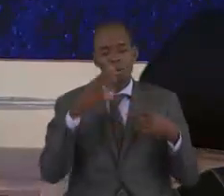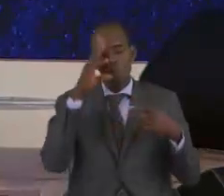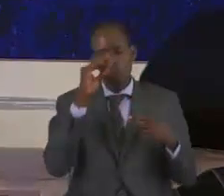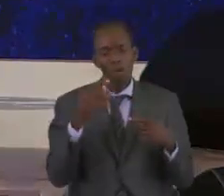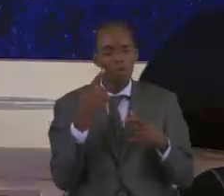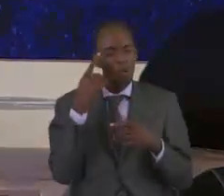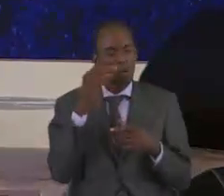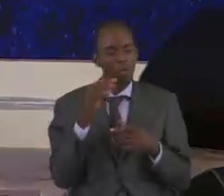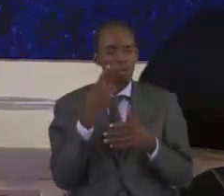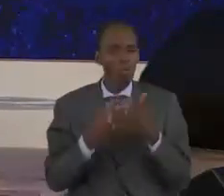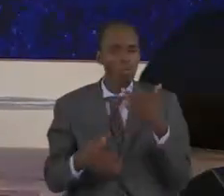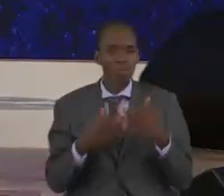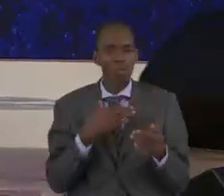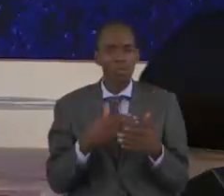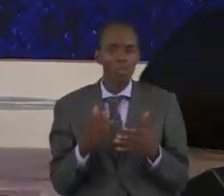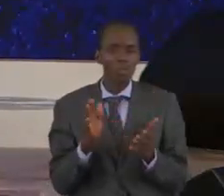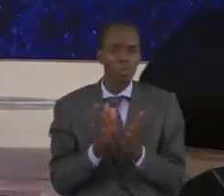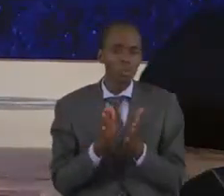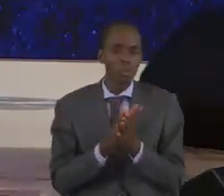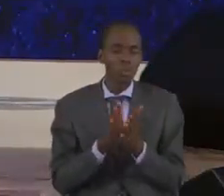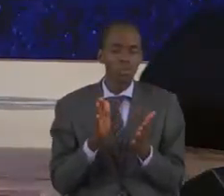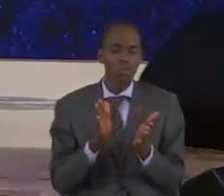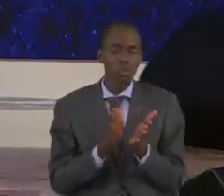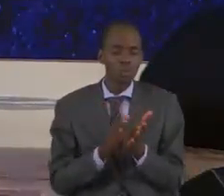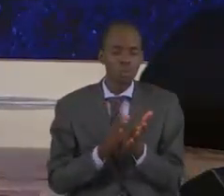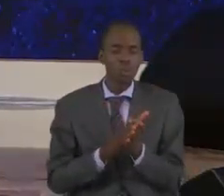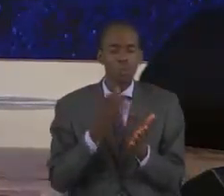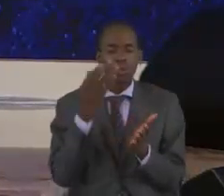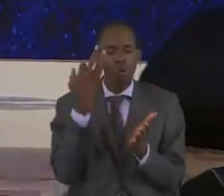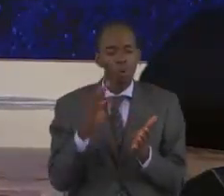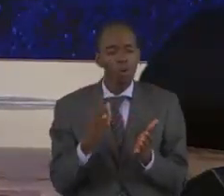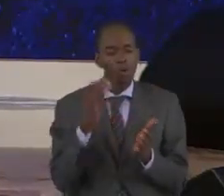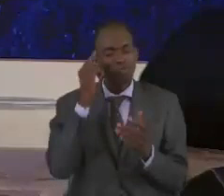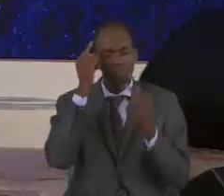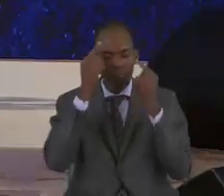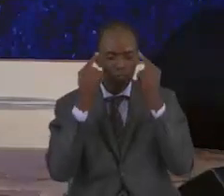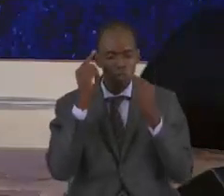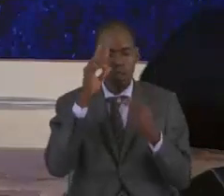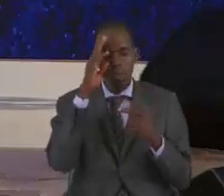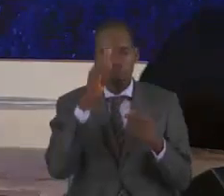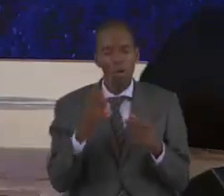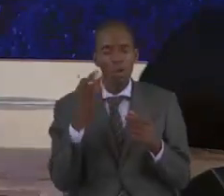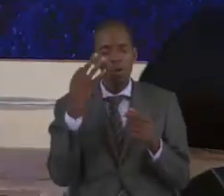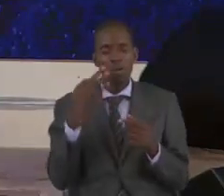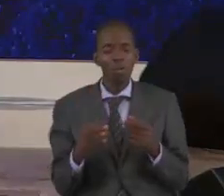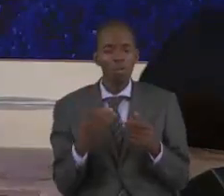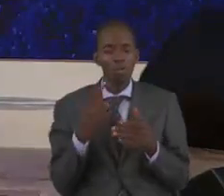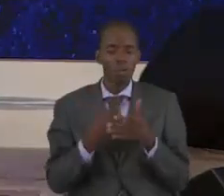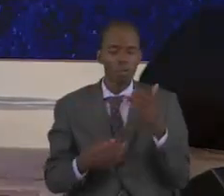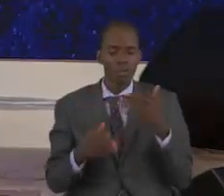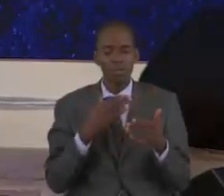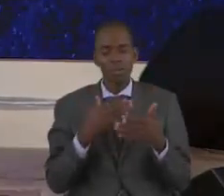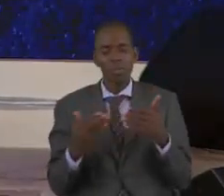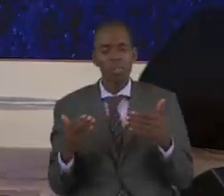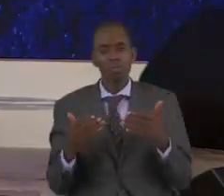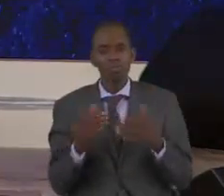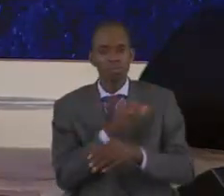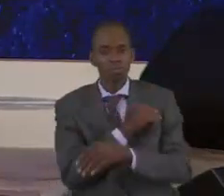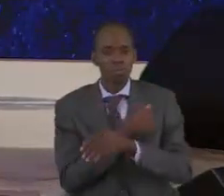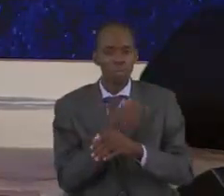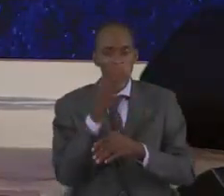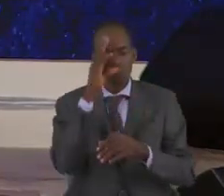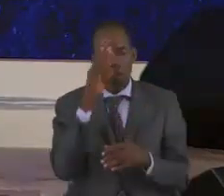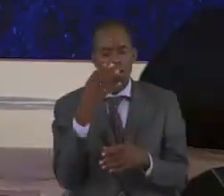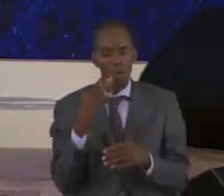whatever school, school of thought, man of whatever authority, man of whatever